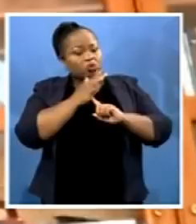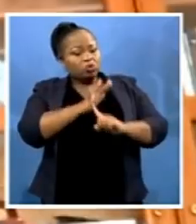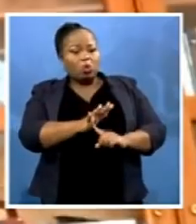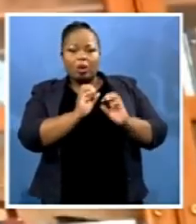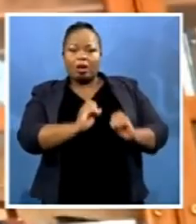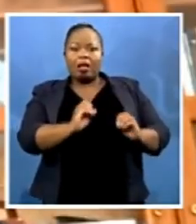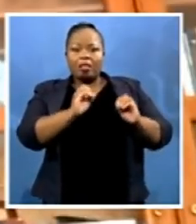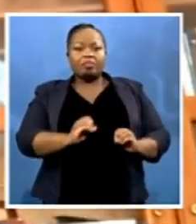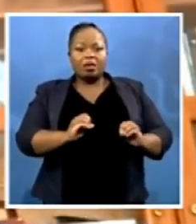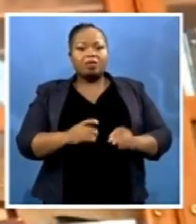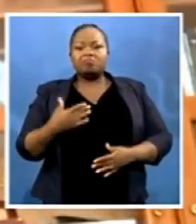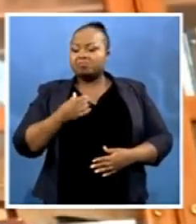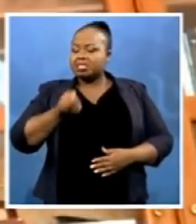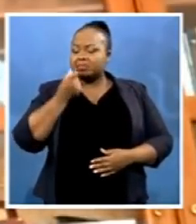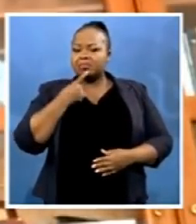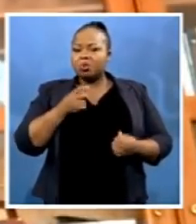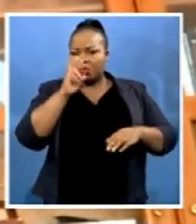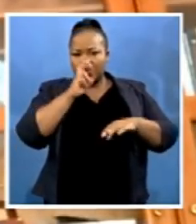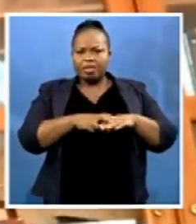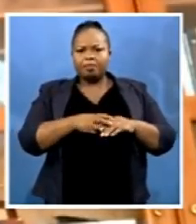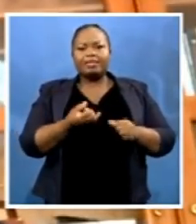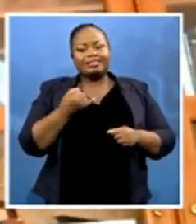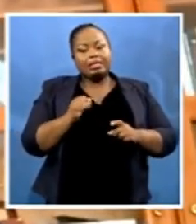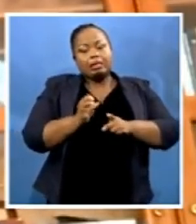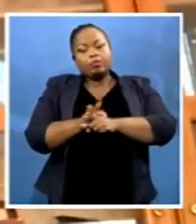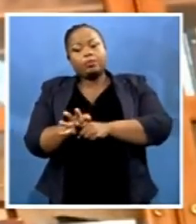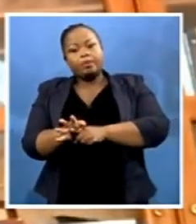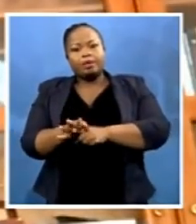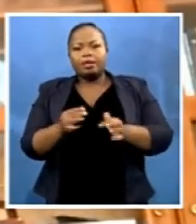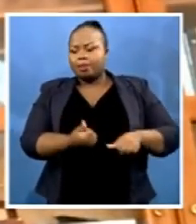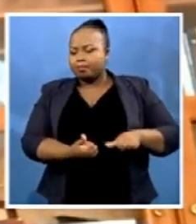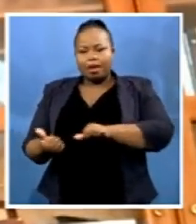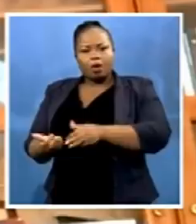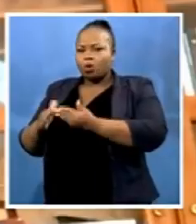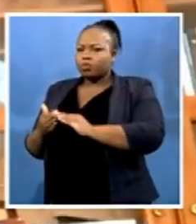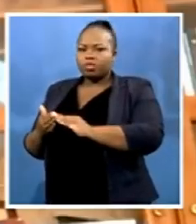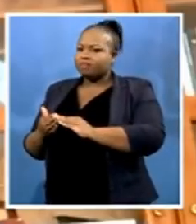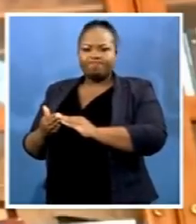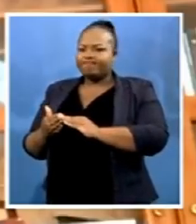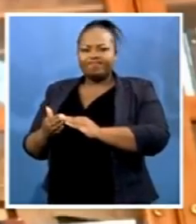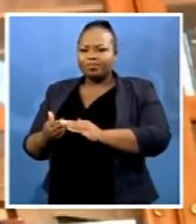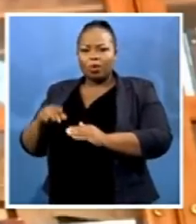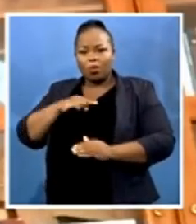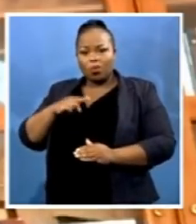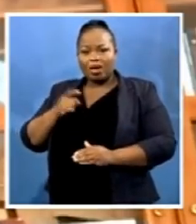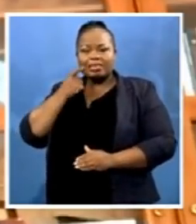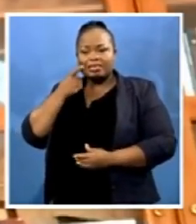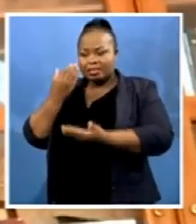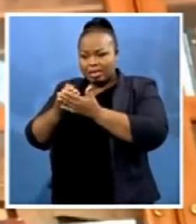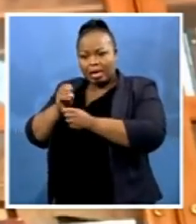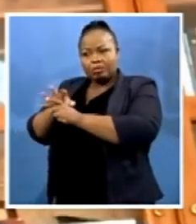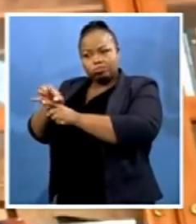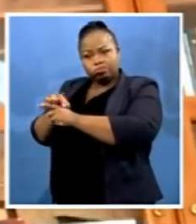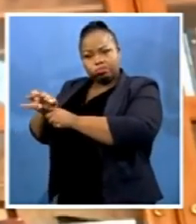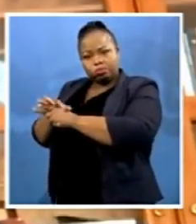still infective cannot go back to their communities where they are overcrowded and they cannot be isolated. They must be